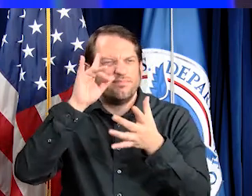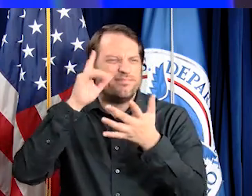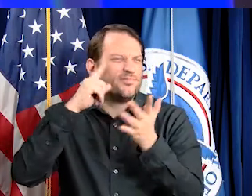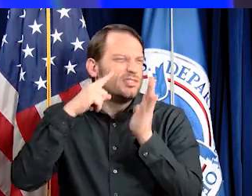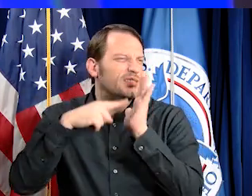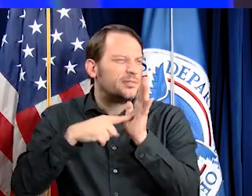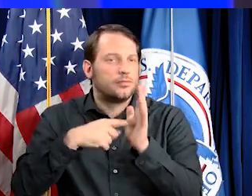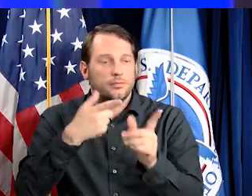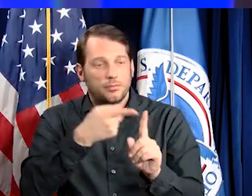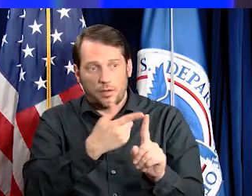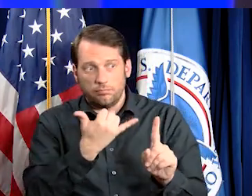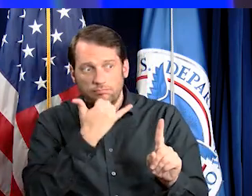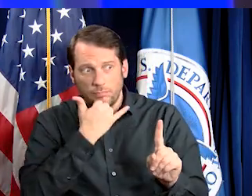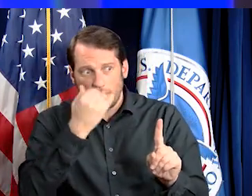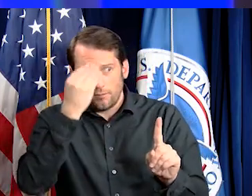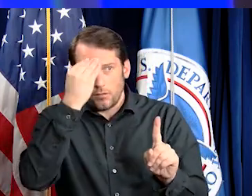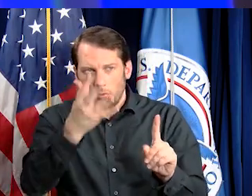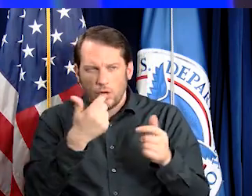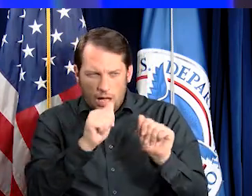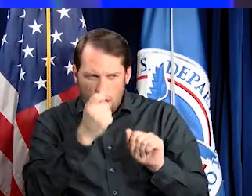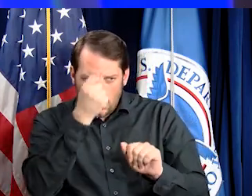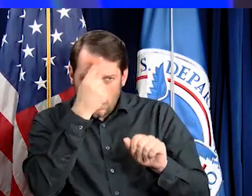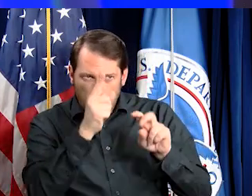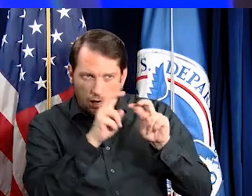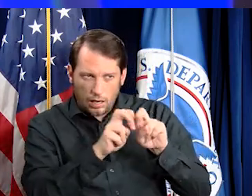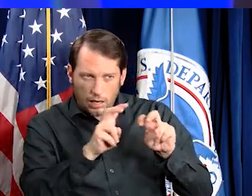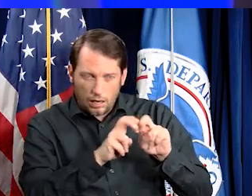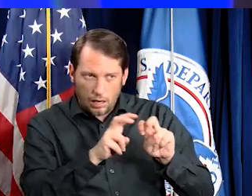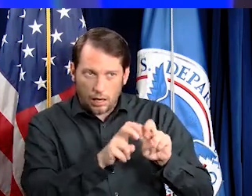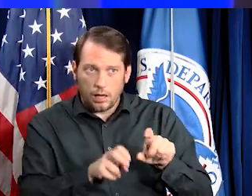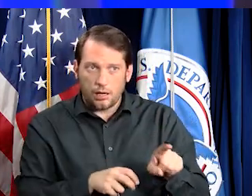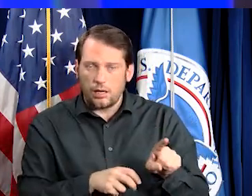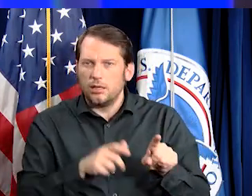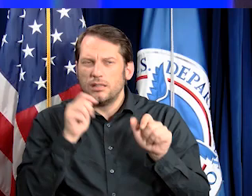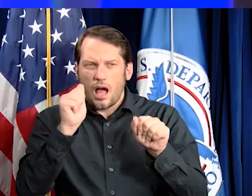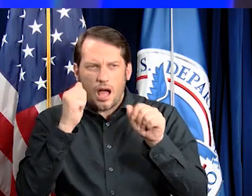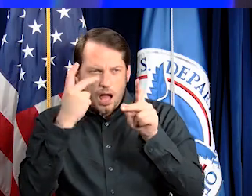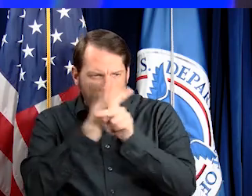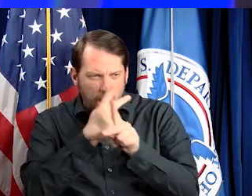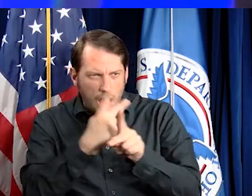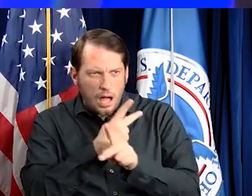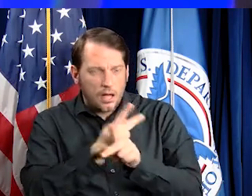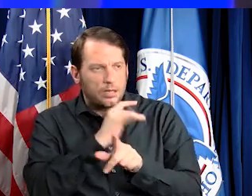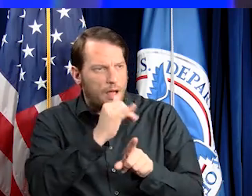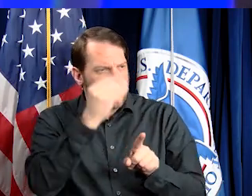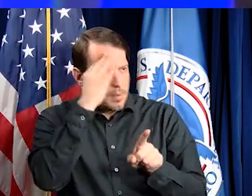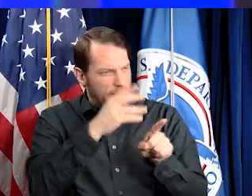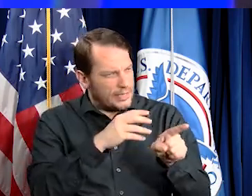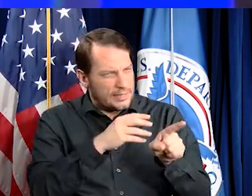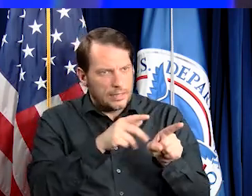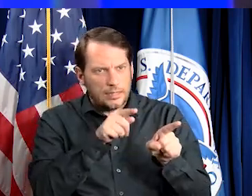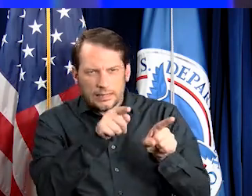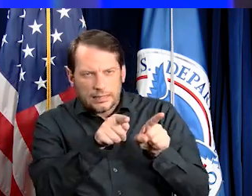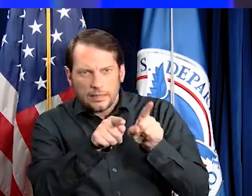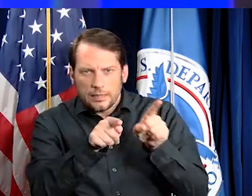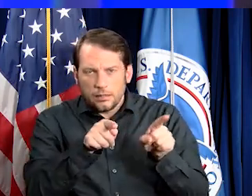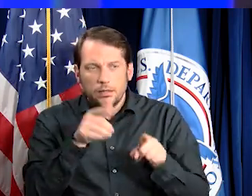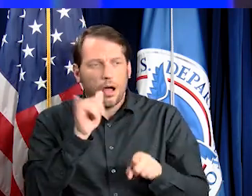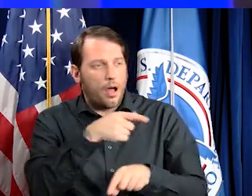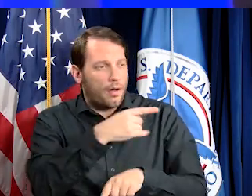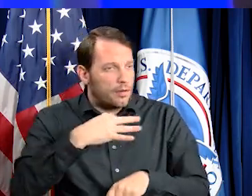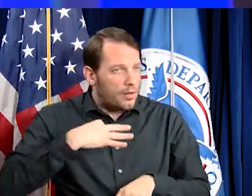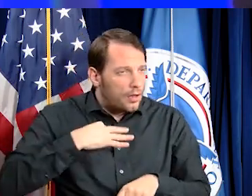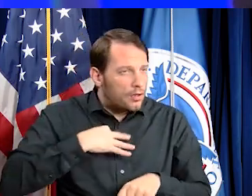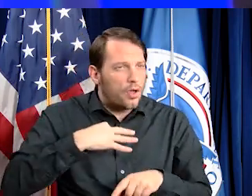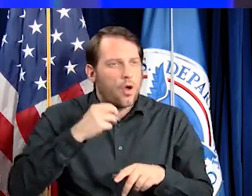Sometimes it's leveraging people who can mine all that information, whether it be manually through digital volunteers, but also